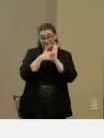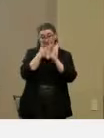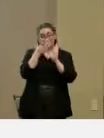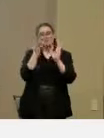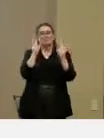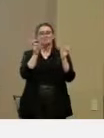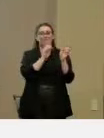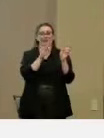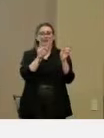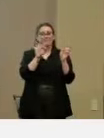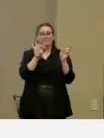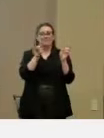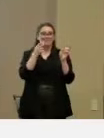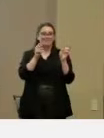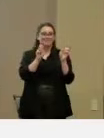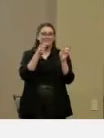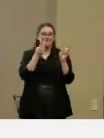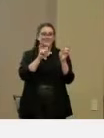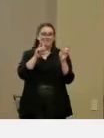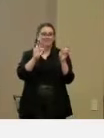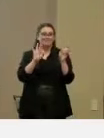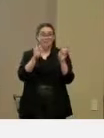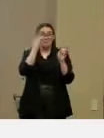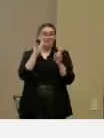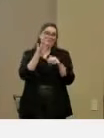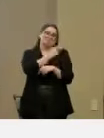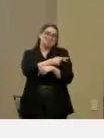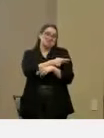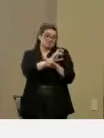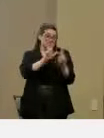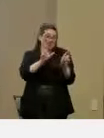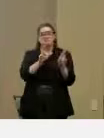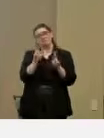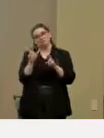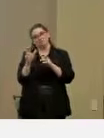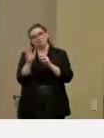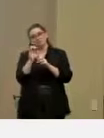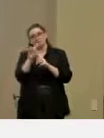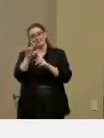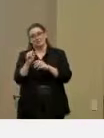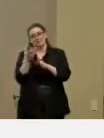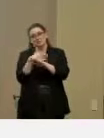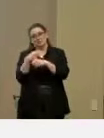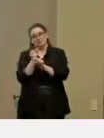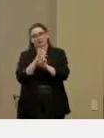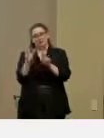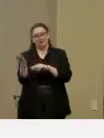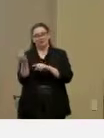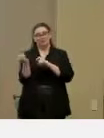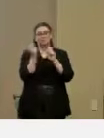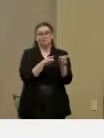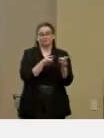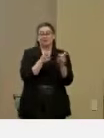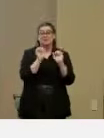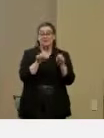ready once the patient is ready to be infused. And because the cells are pre-made, we continue to examine them